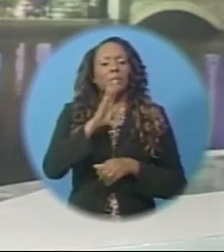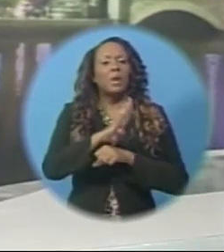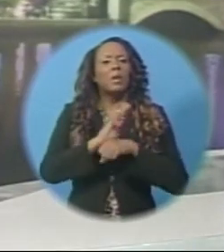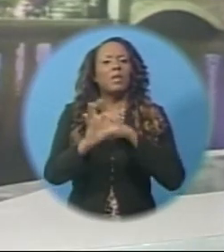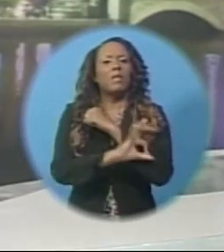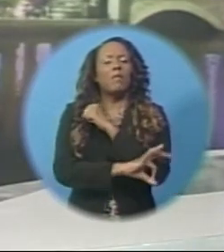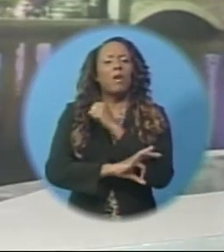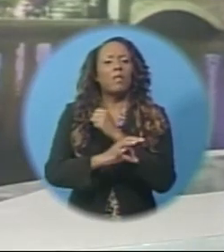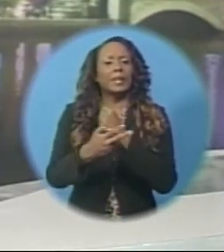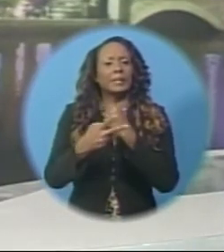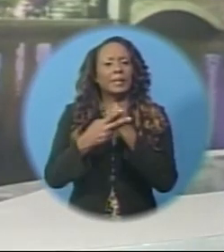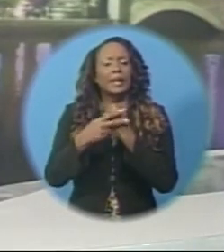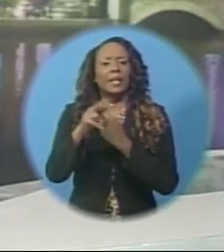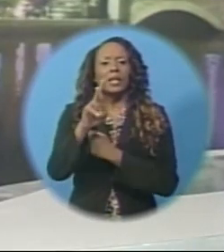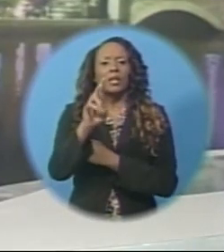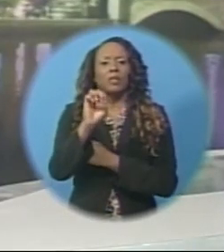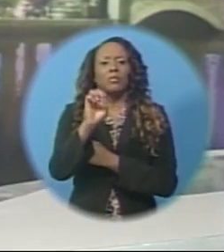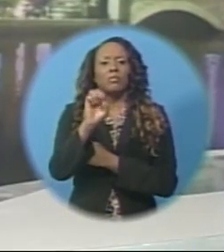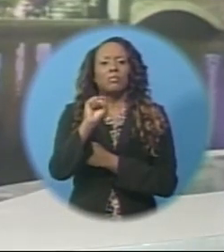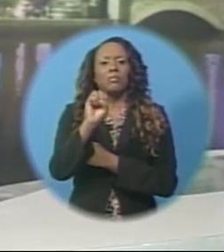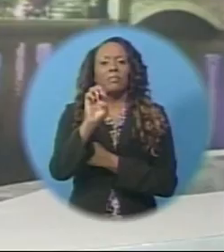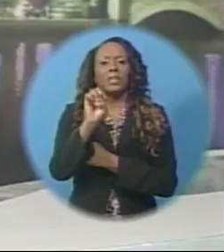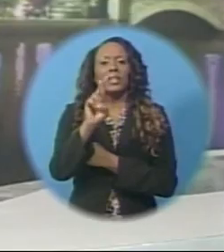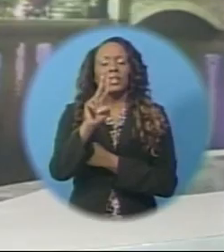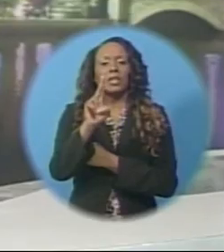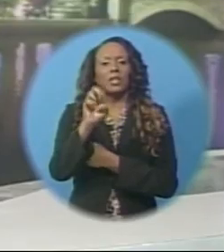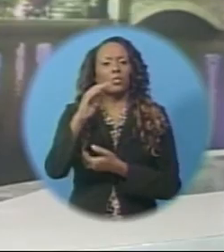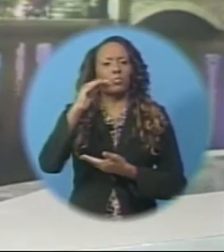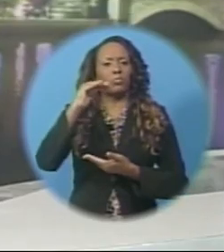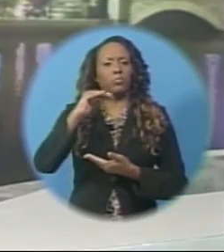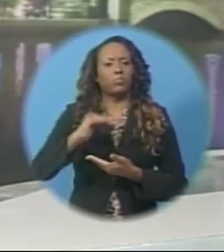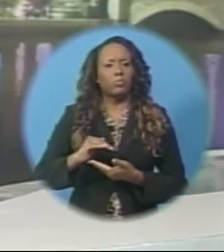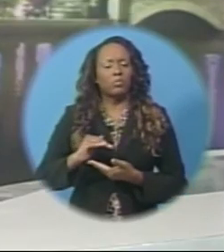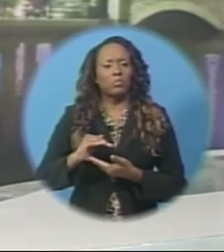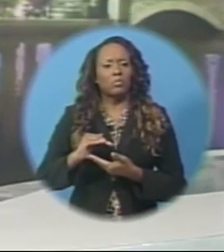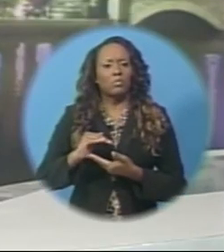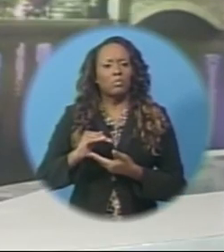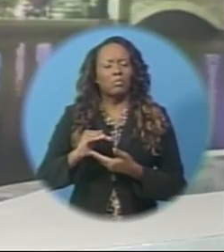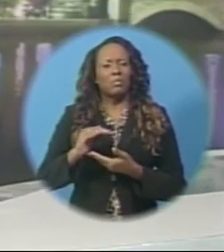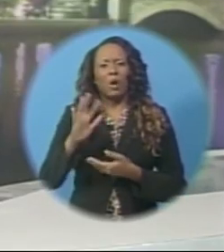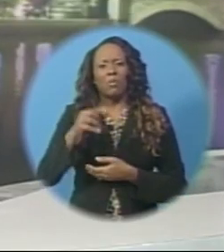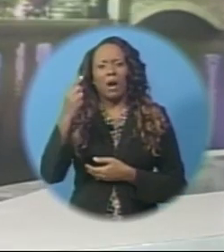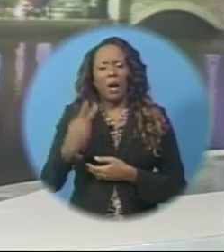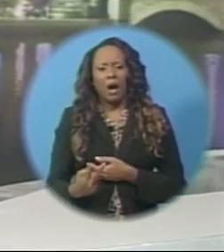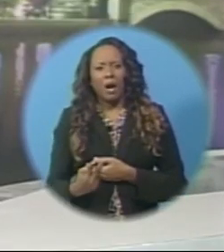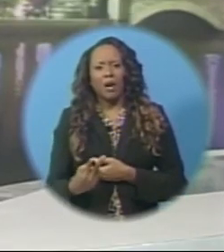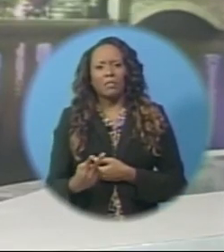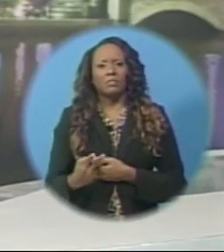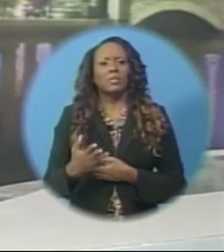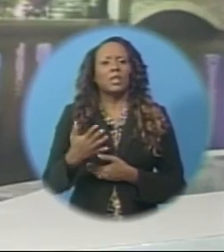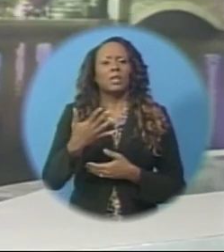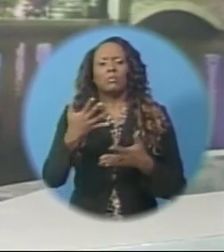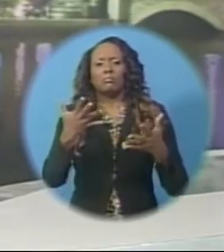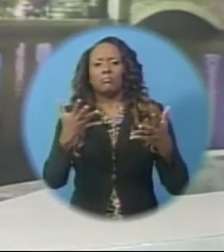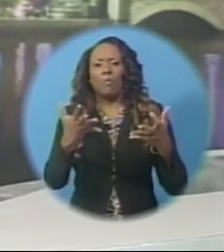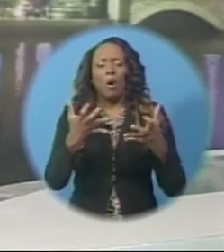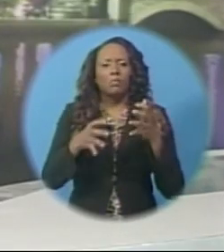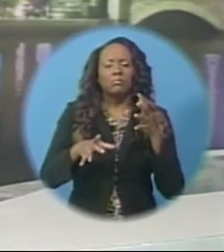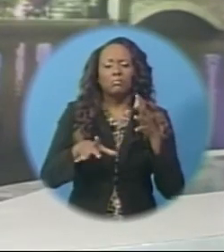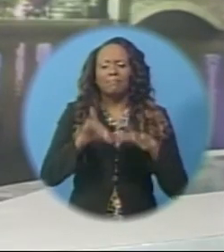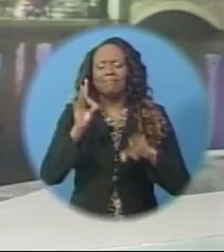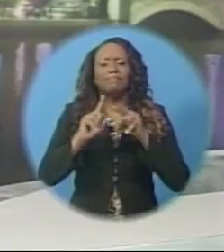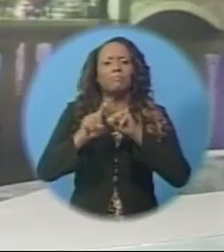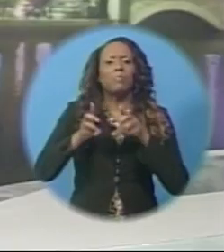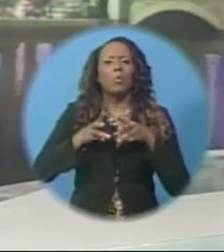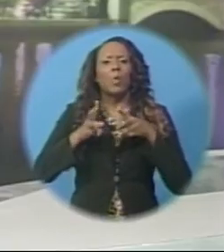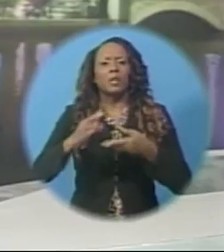foreign reserves have dropped by about half over the past 5 years. And he says there's a need to look at ways of continuously reducing